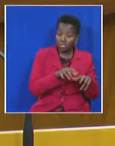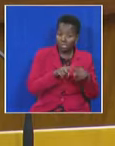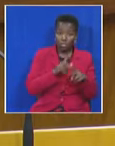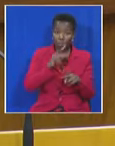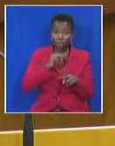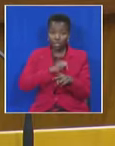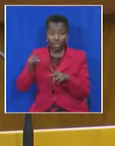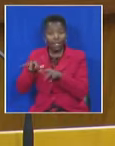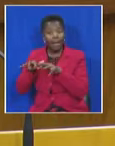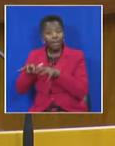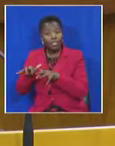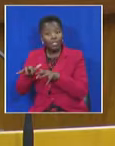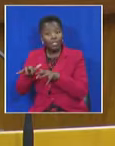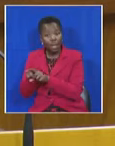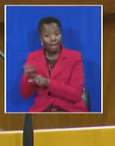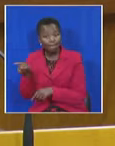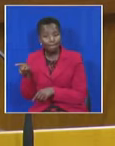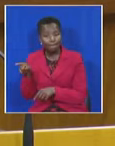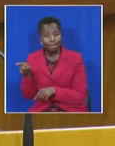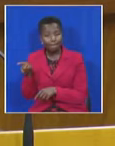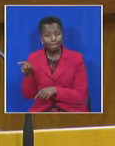British,